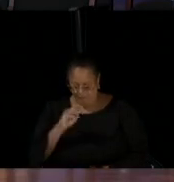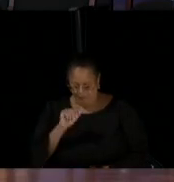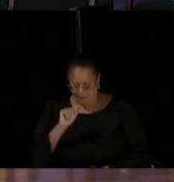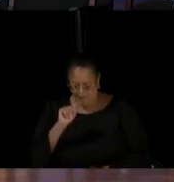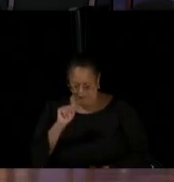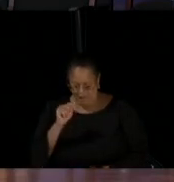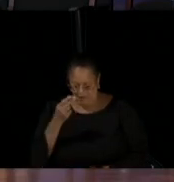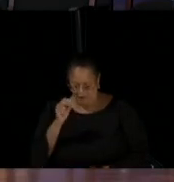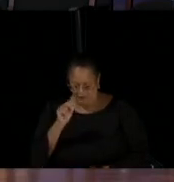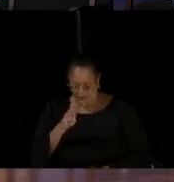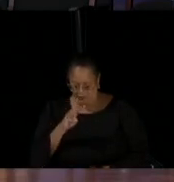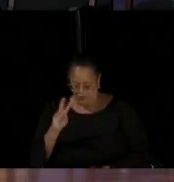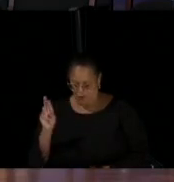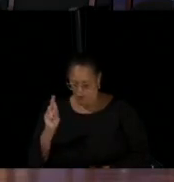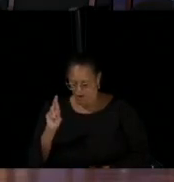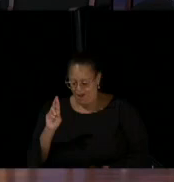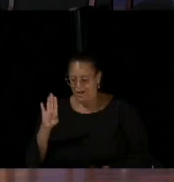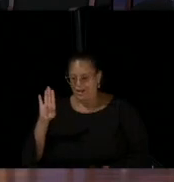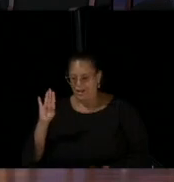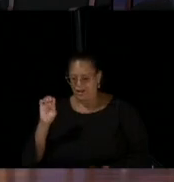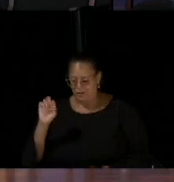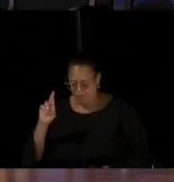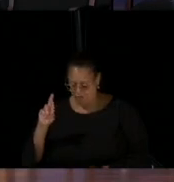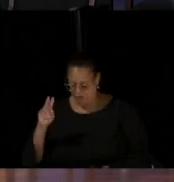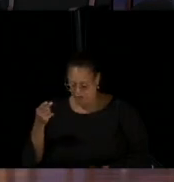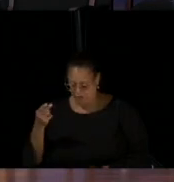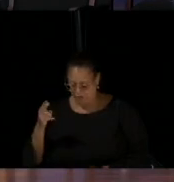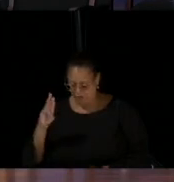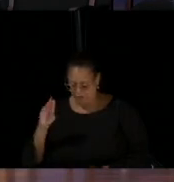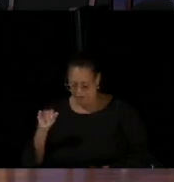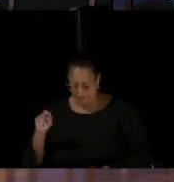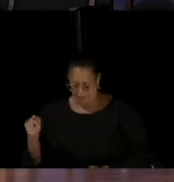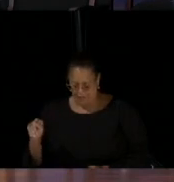Matthew Ryan Bierman.